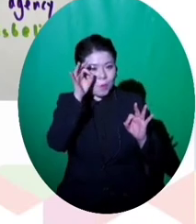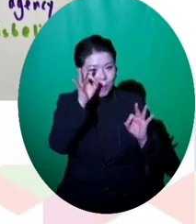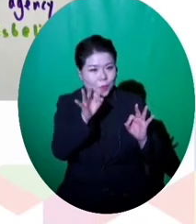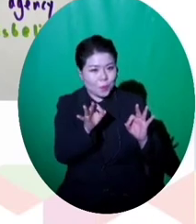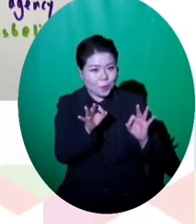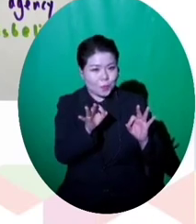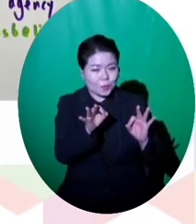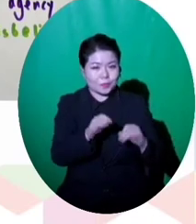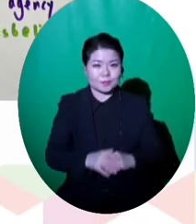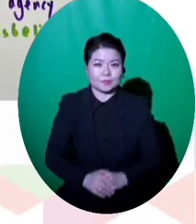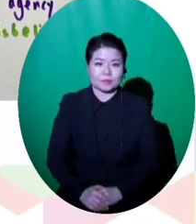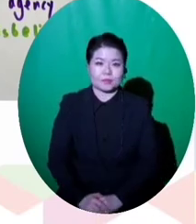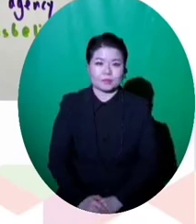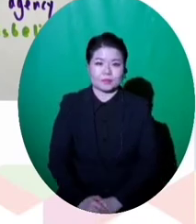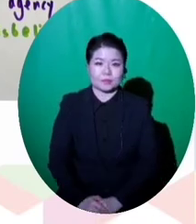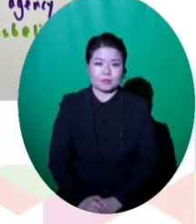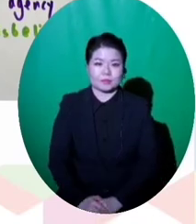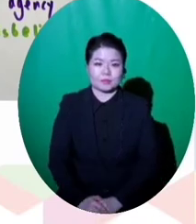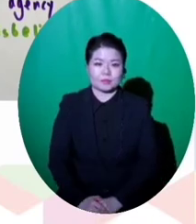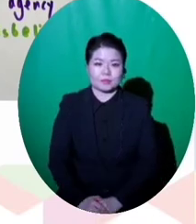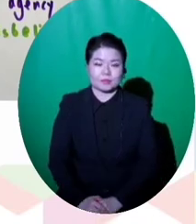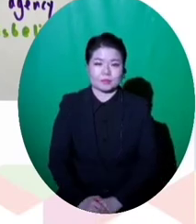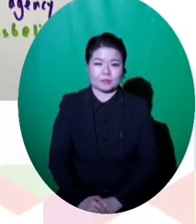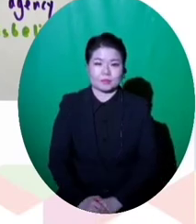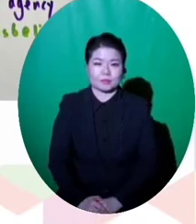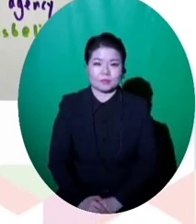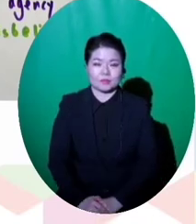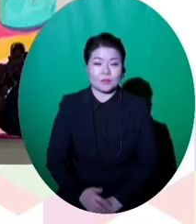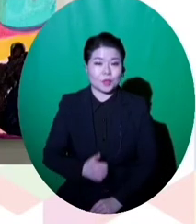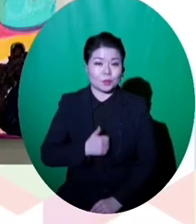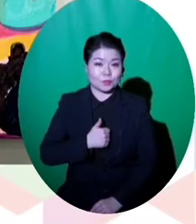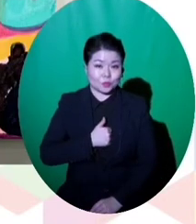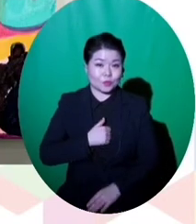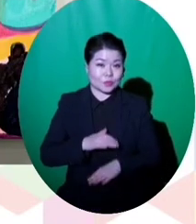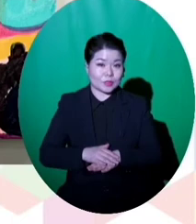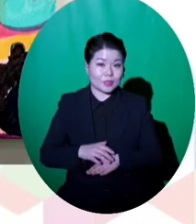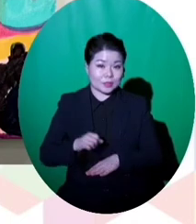in interdependence in a caring way?